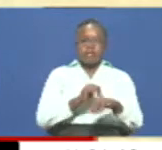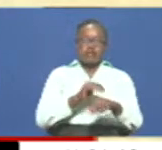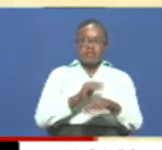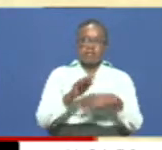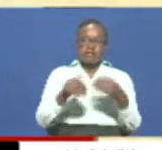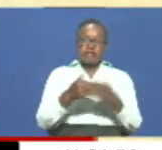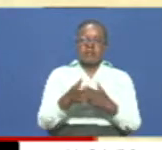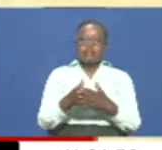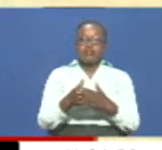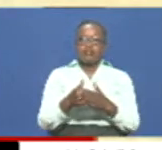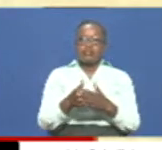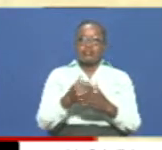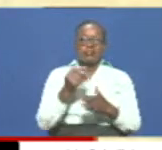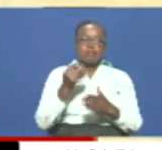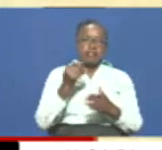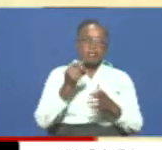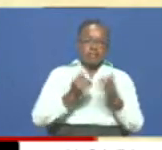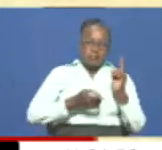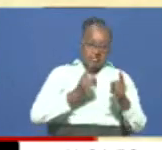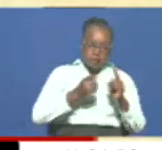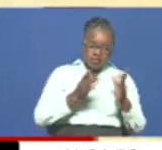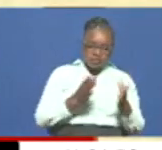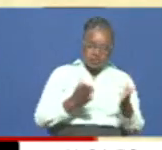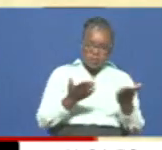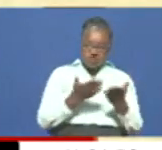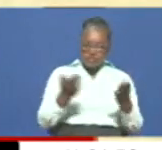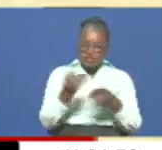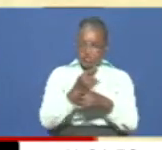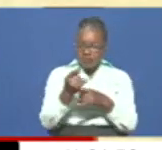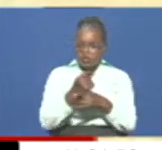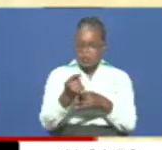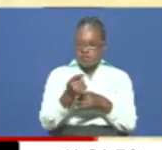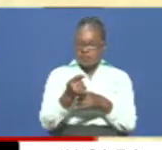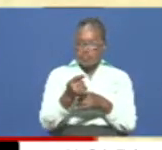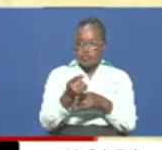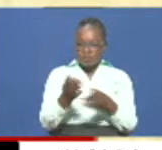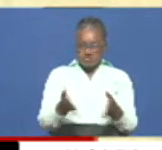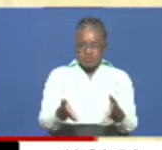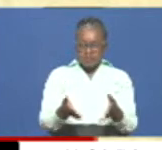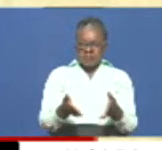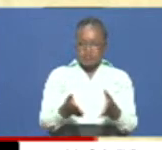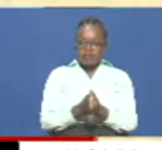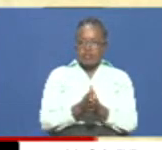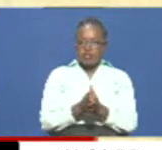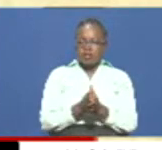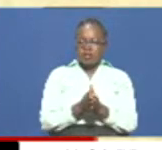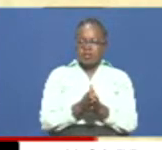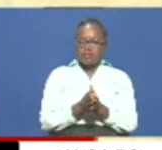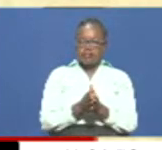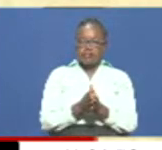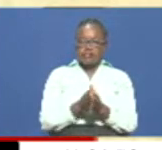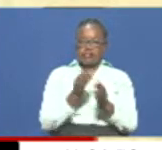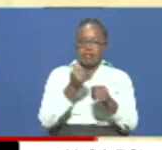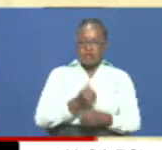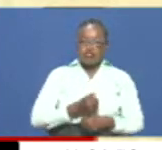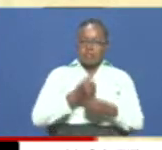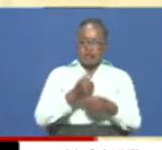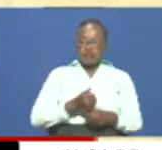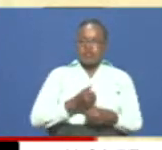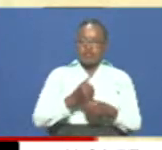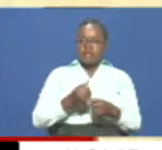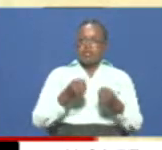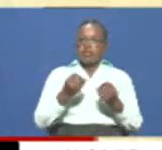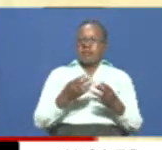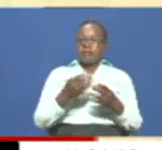athletes, in where they are training. Like here now, where in Ngong, there are so many people who